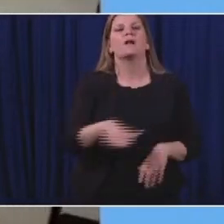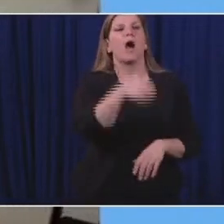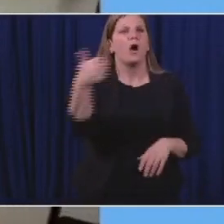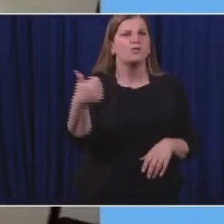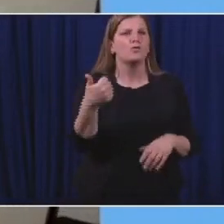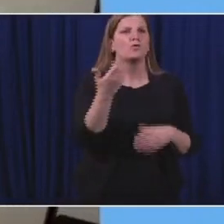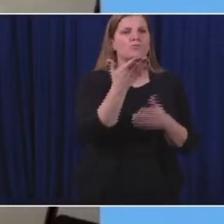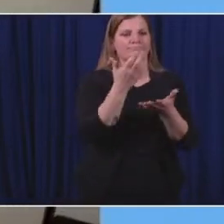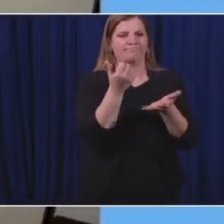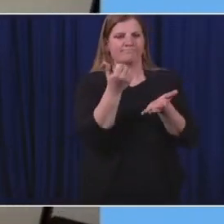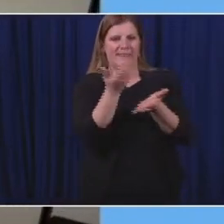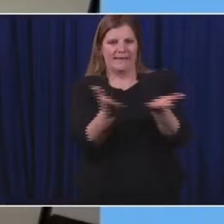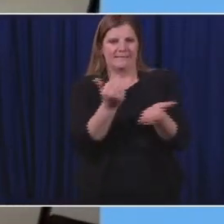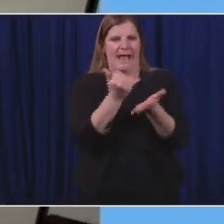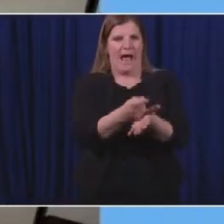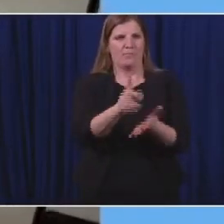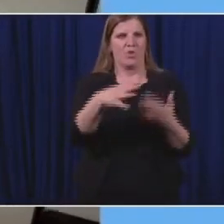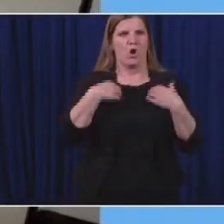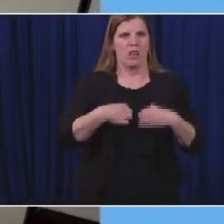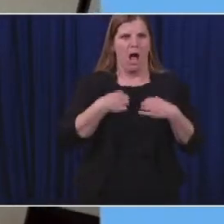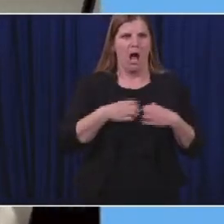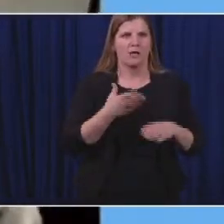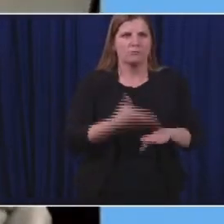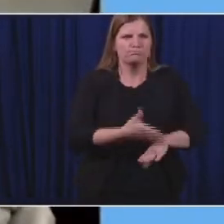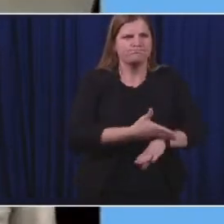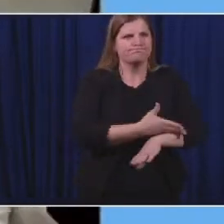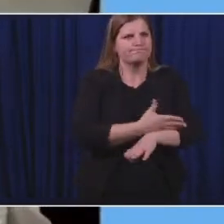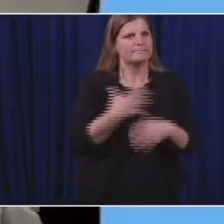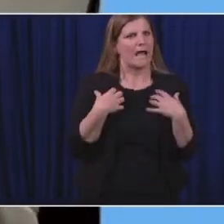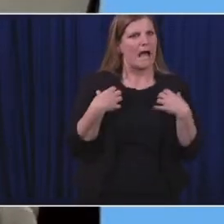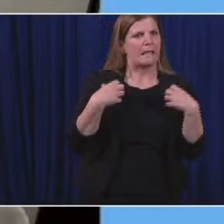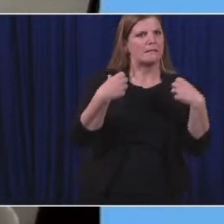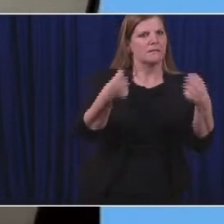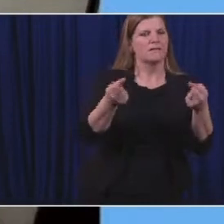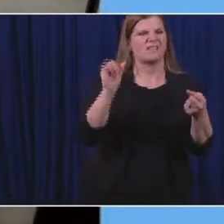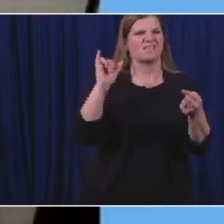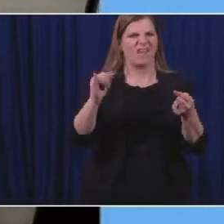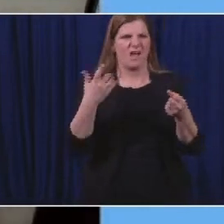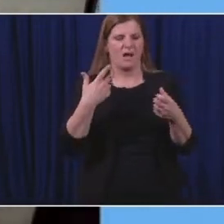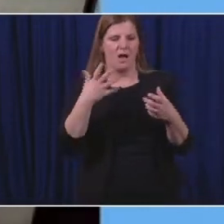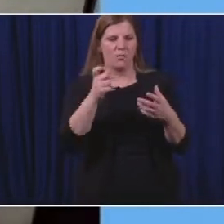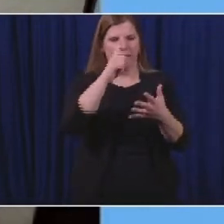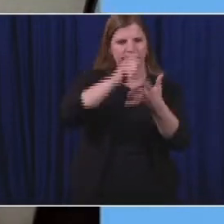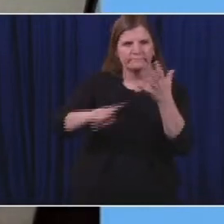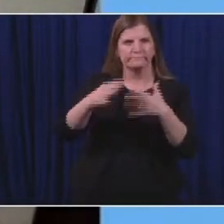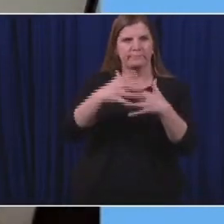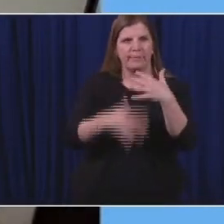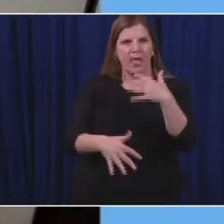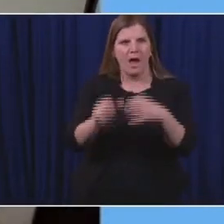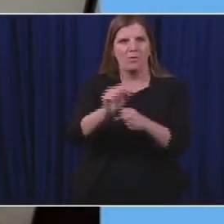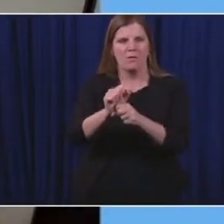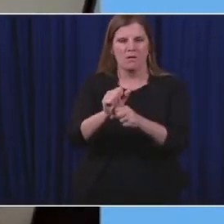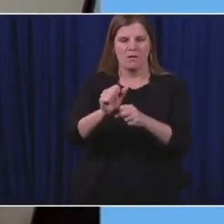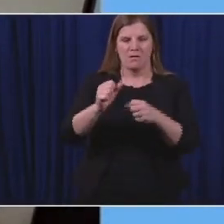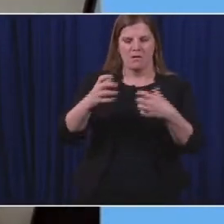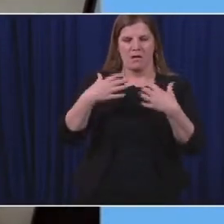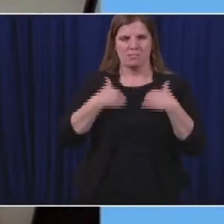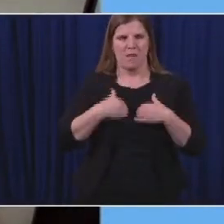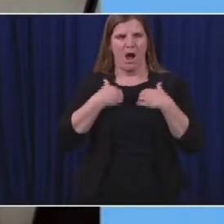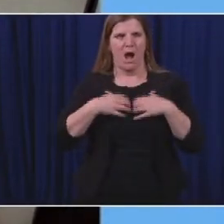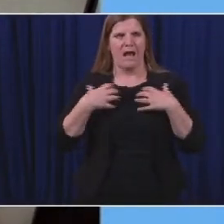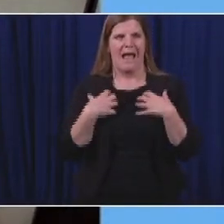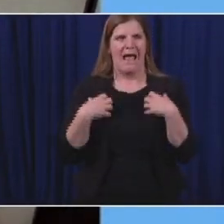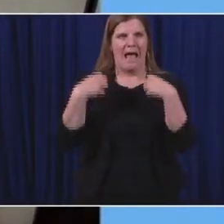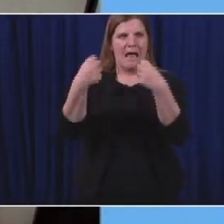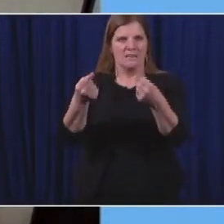healthy. So we are at the bedside constantly with these patients, ensuring lung health and to try to either help recover them after they've